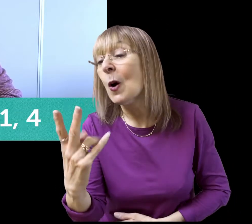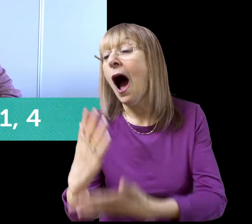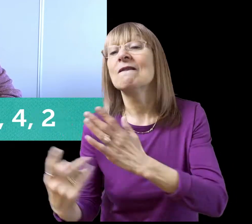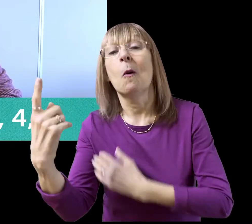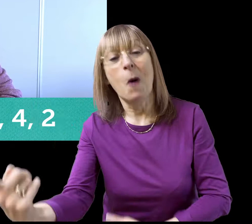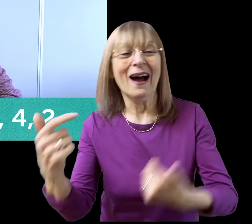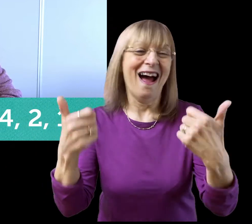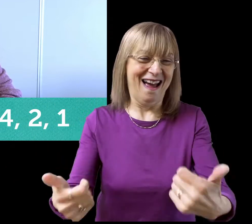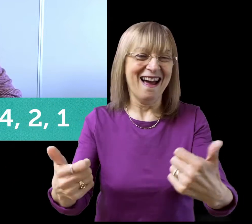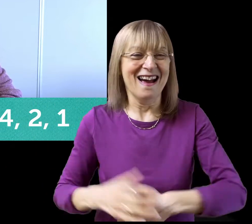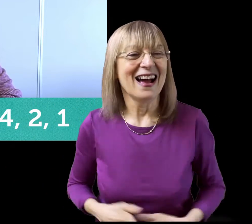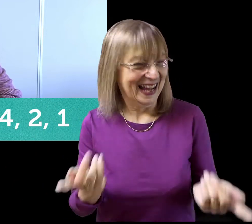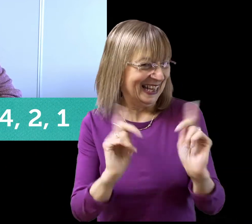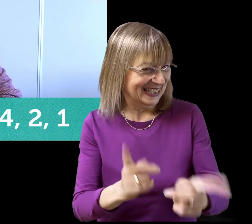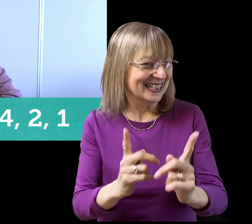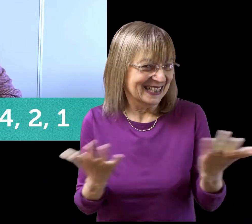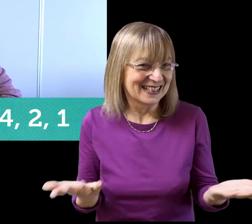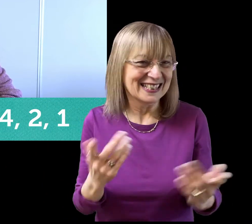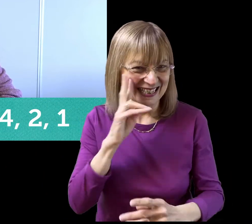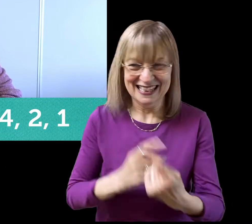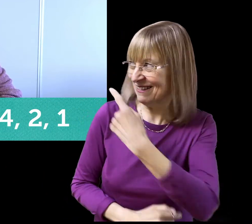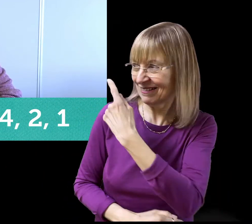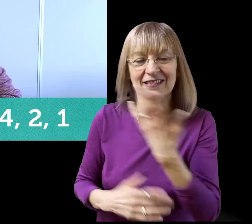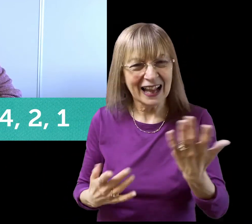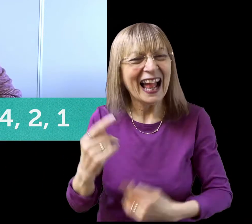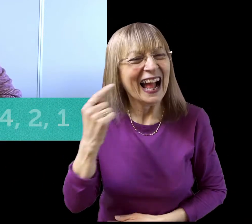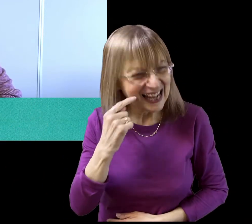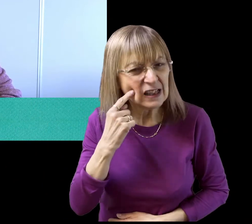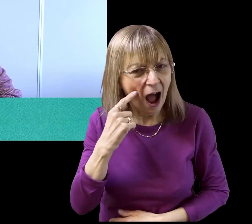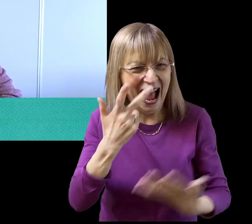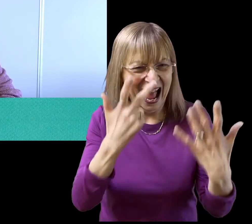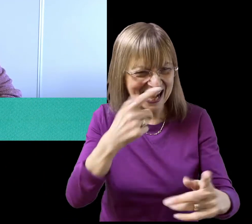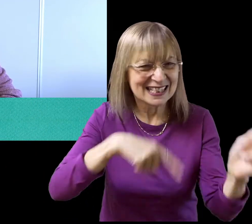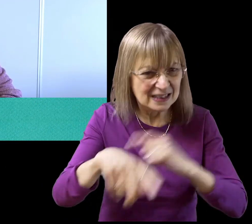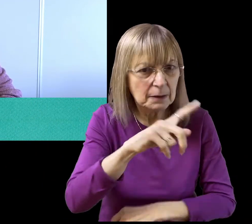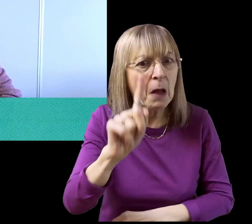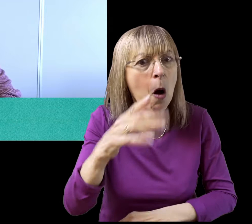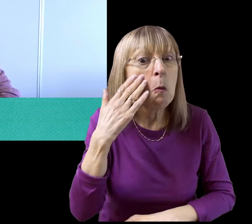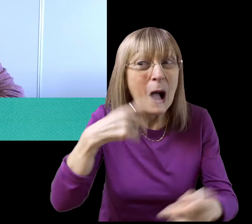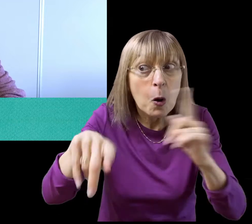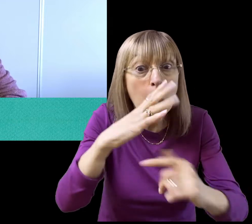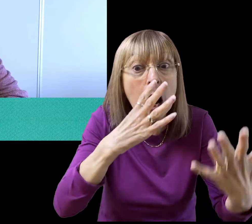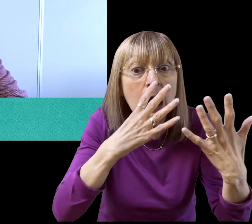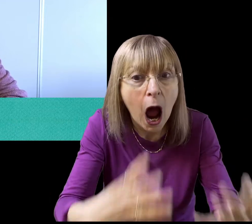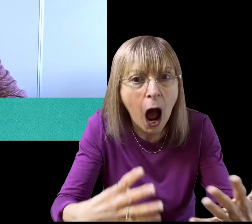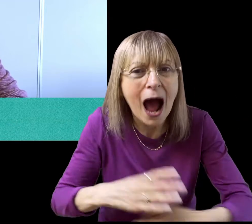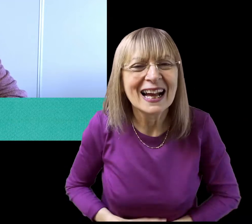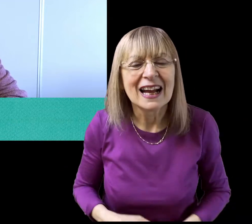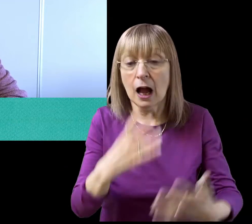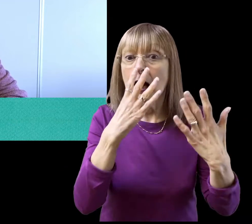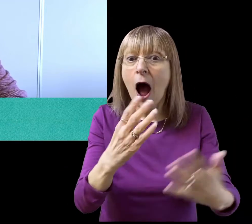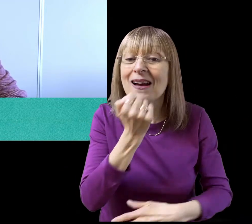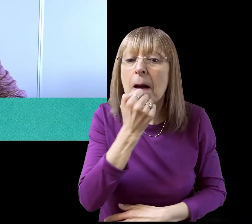to 4, goes to 2, goes to 1. Well, that's quite a lot easier for 8-year-olds, isn't it? How about if you're 9?